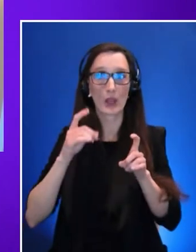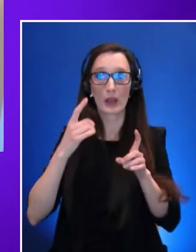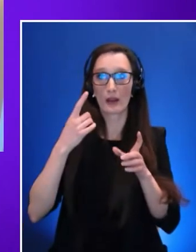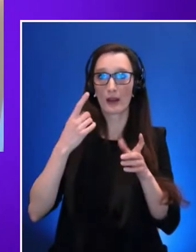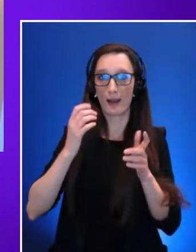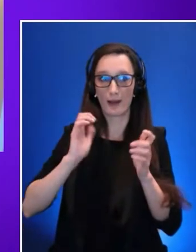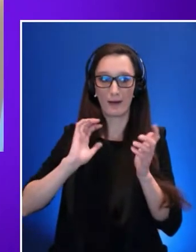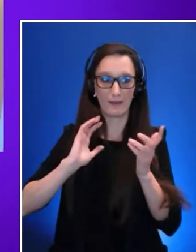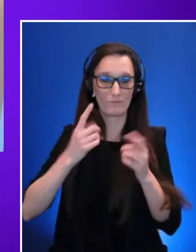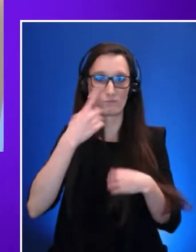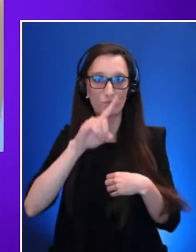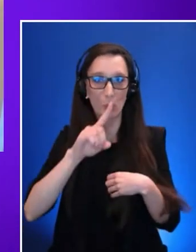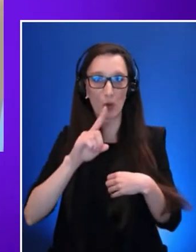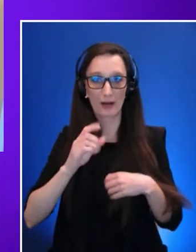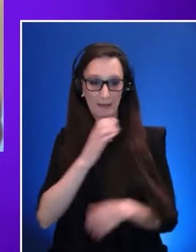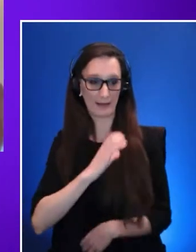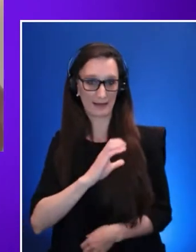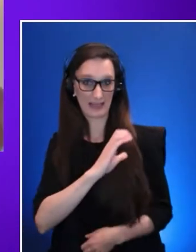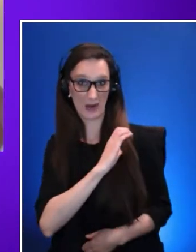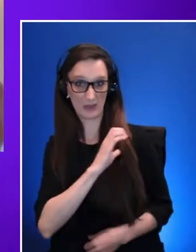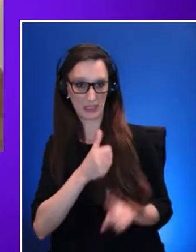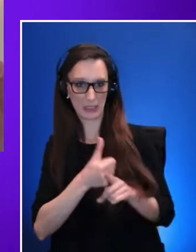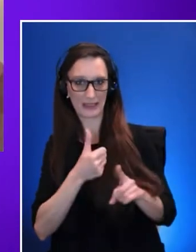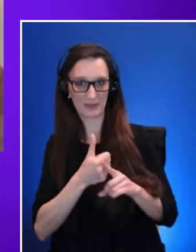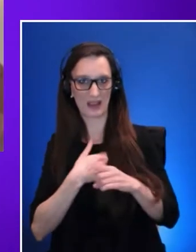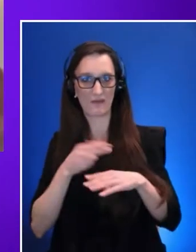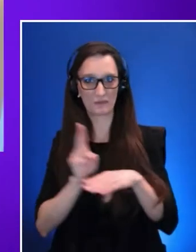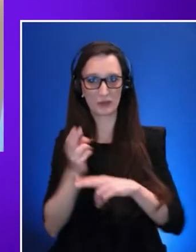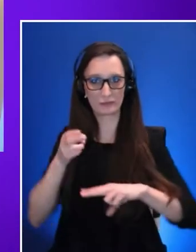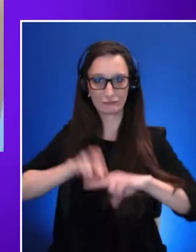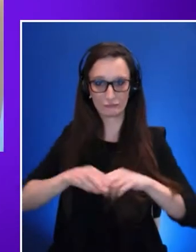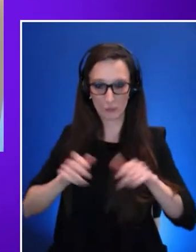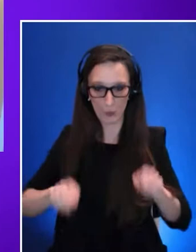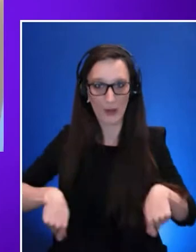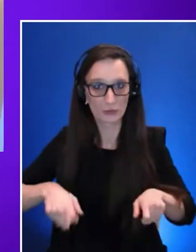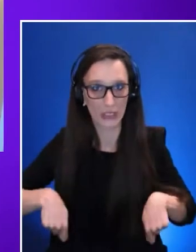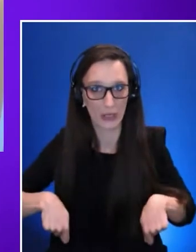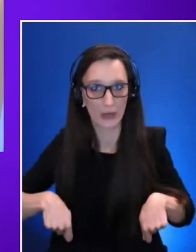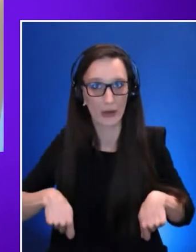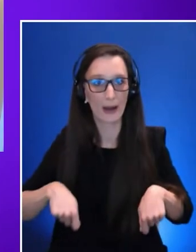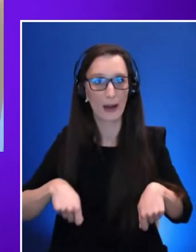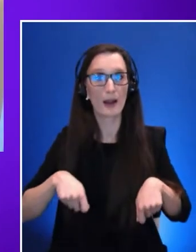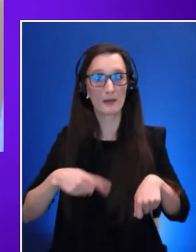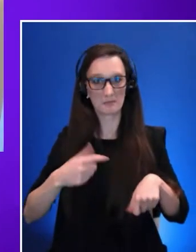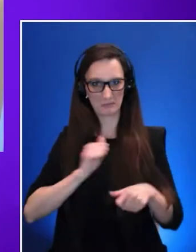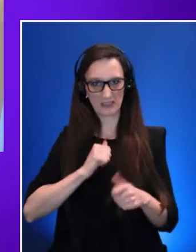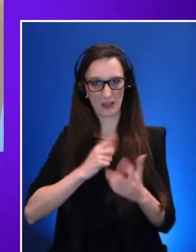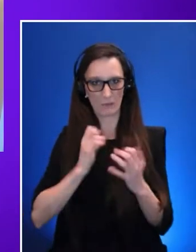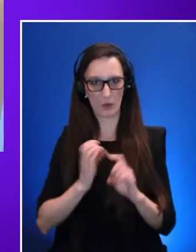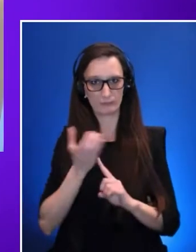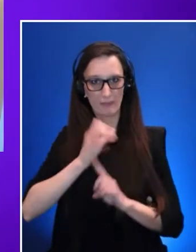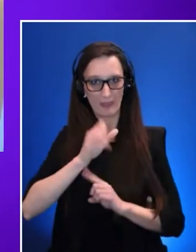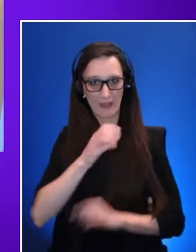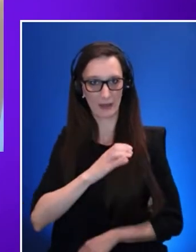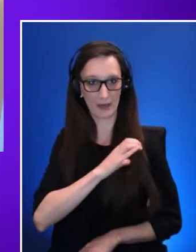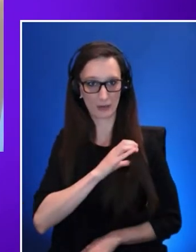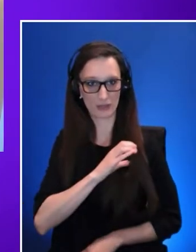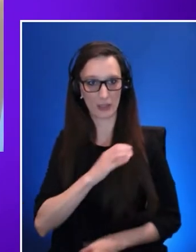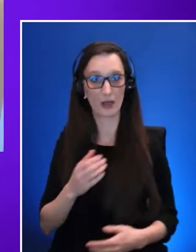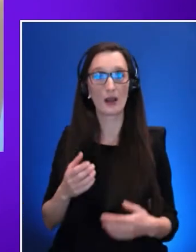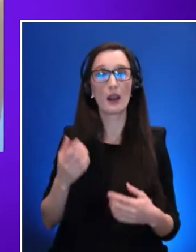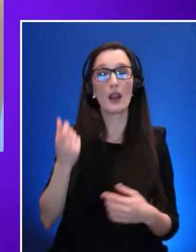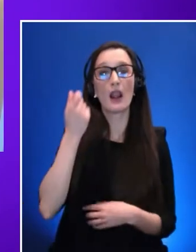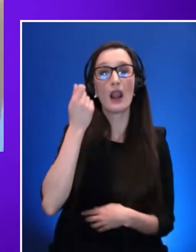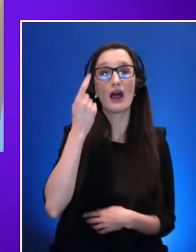character, you don't really know if the character is in the wheelchair or not. However, this door should have been open to a person in a wheelchair,